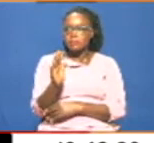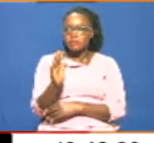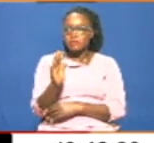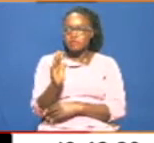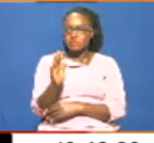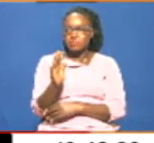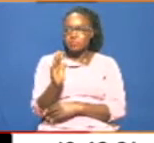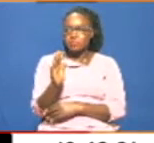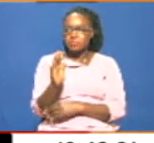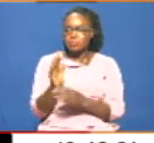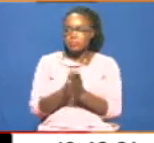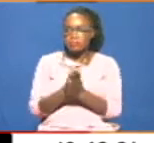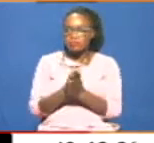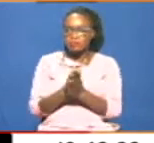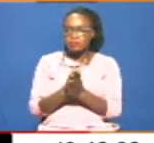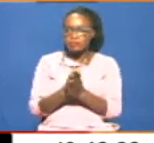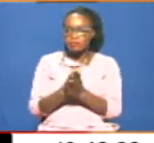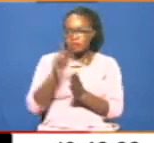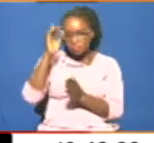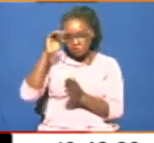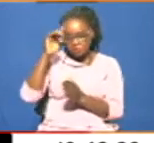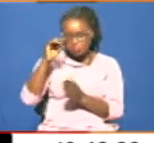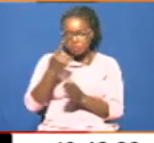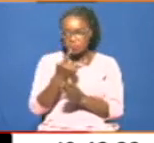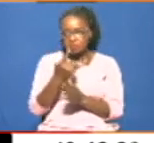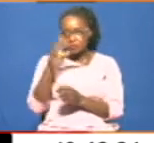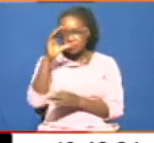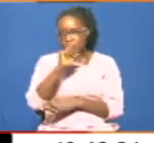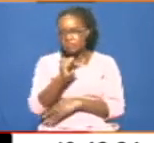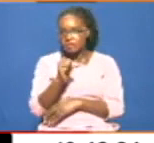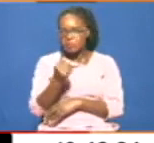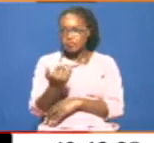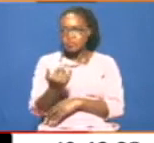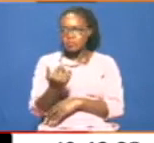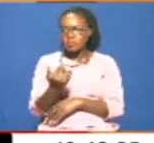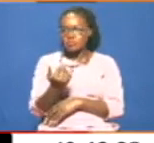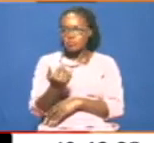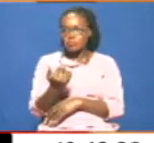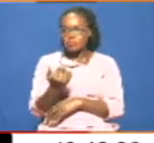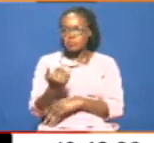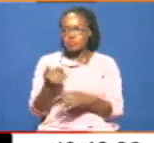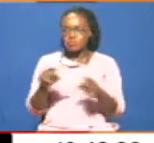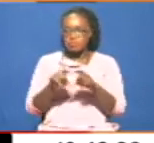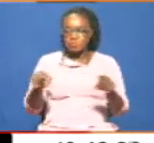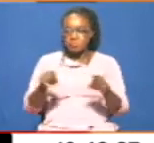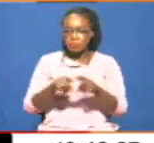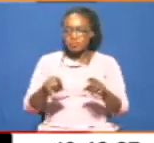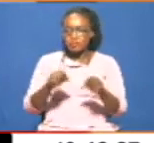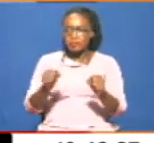production of charcoal. Mm-hmm. One product that was not on the screen is now the Kuniokoa. That one is